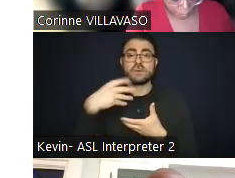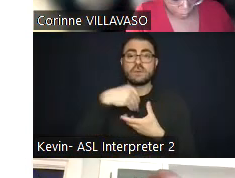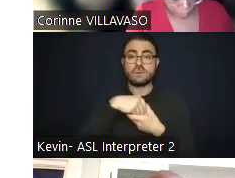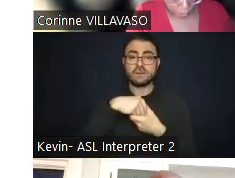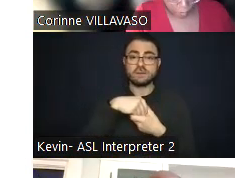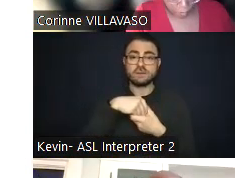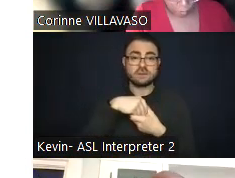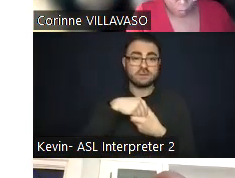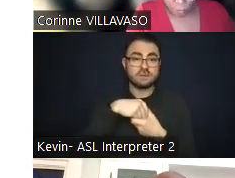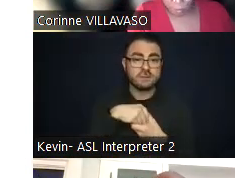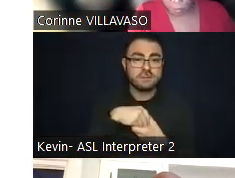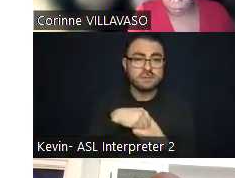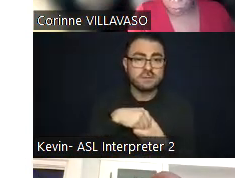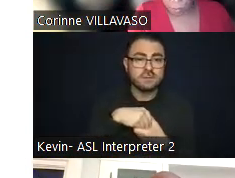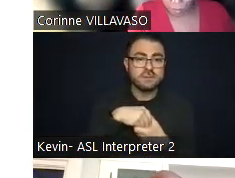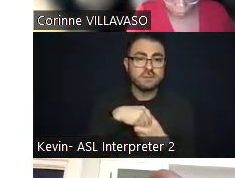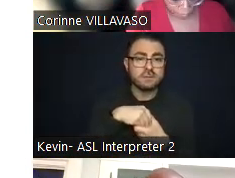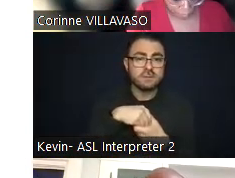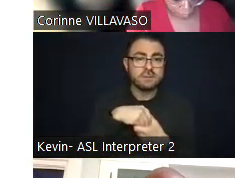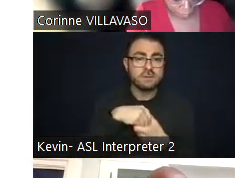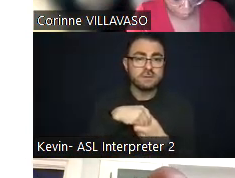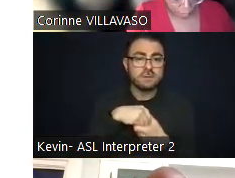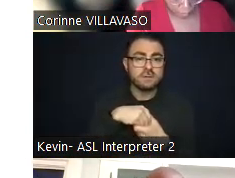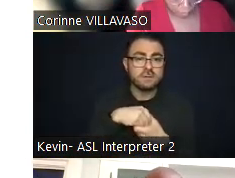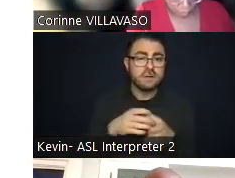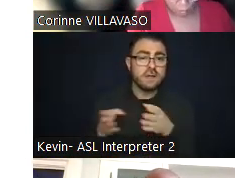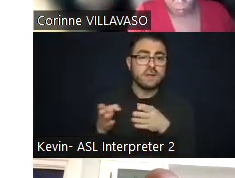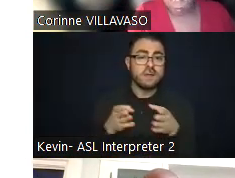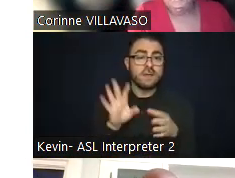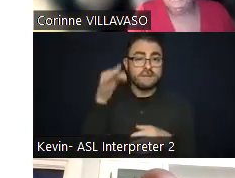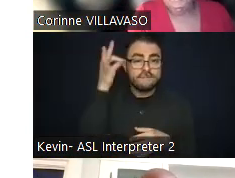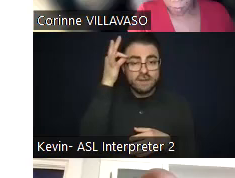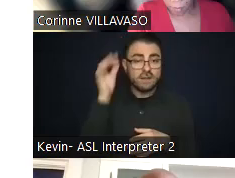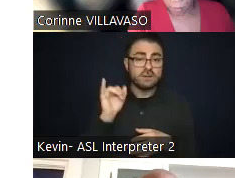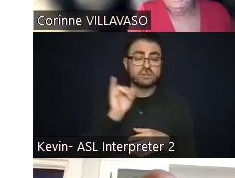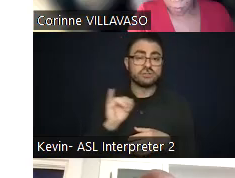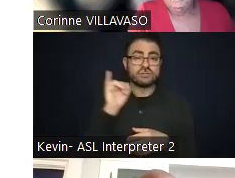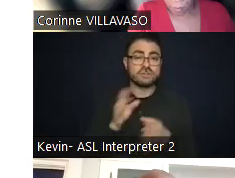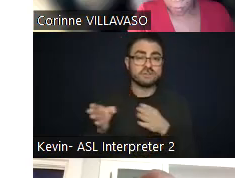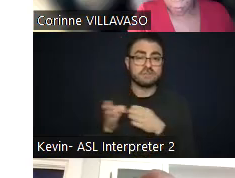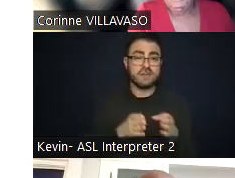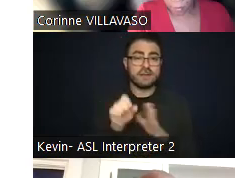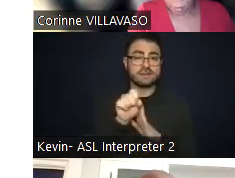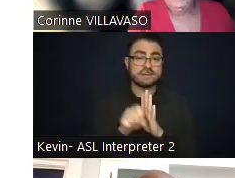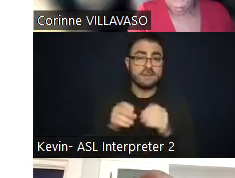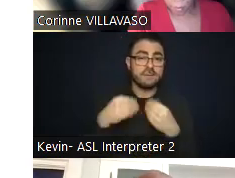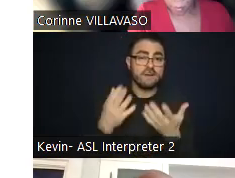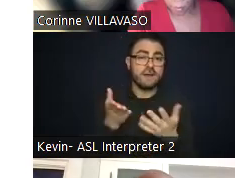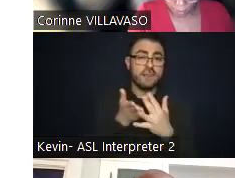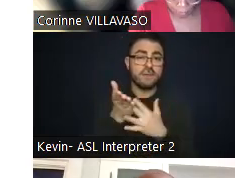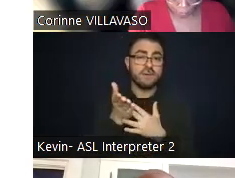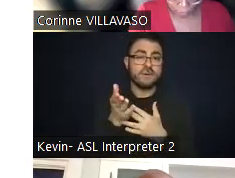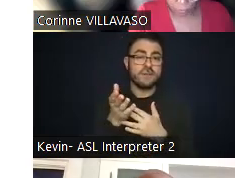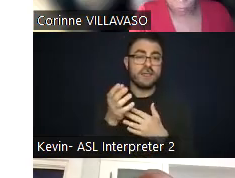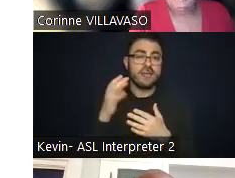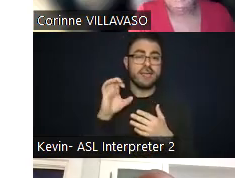insurance plan or federal insurance plan state provided premiums from the exchange. Sub point two, Health insurance